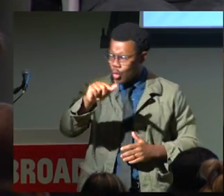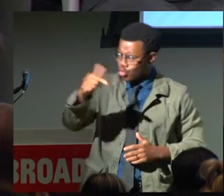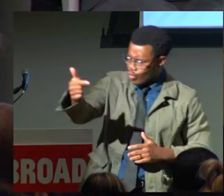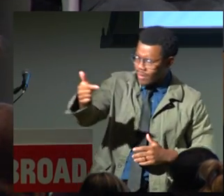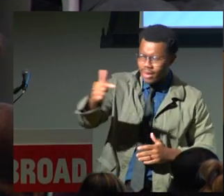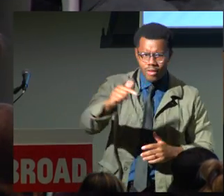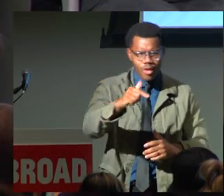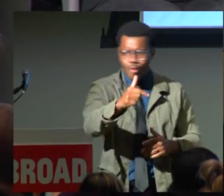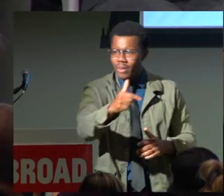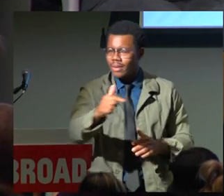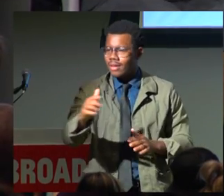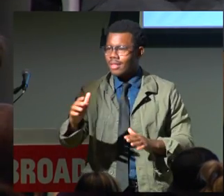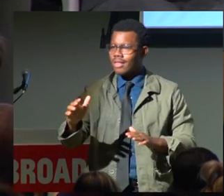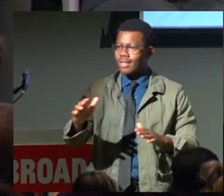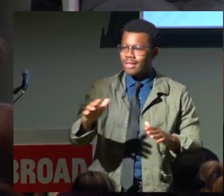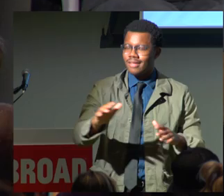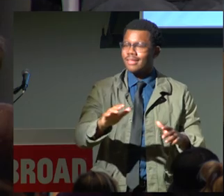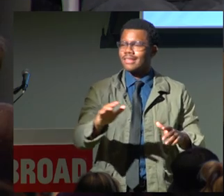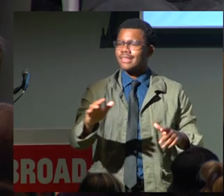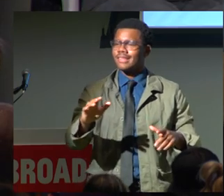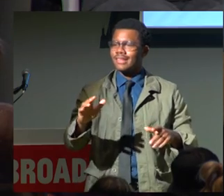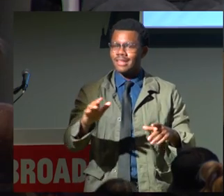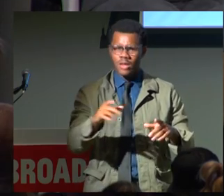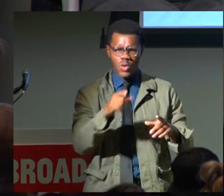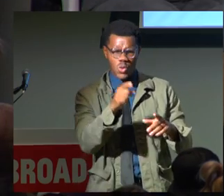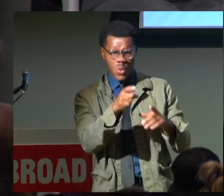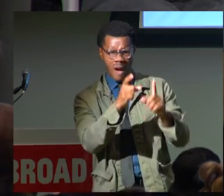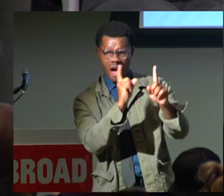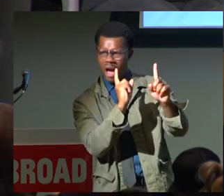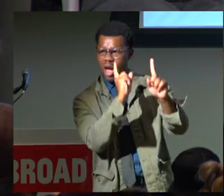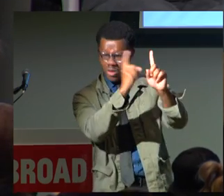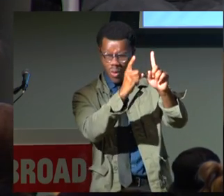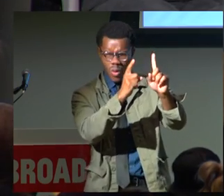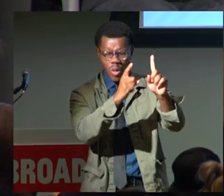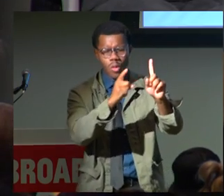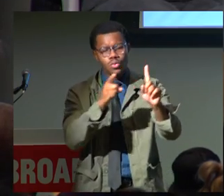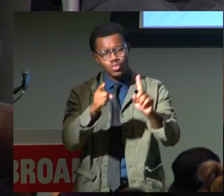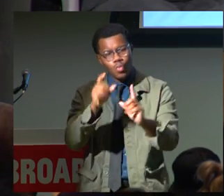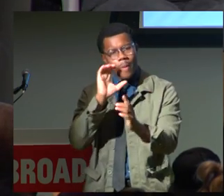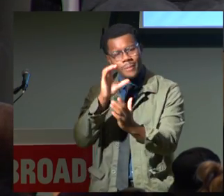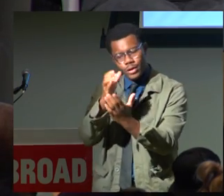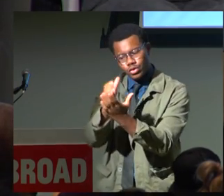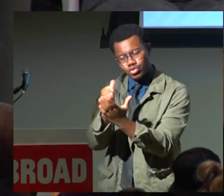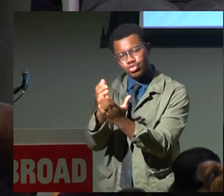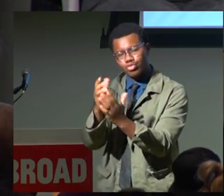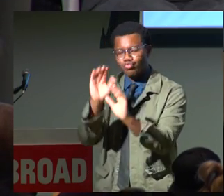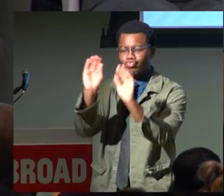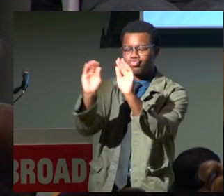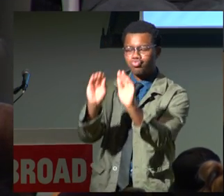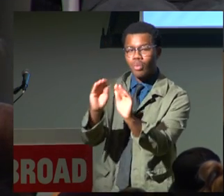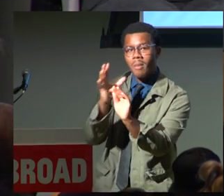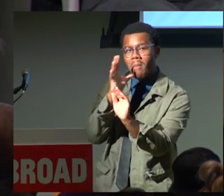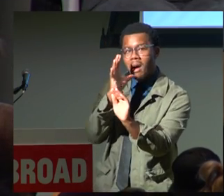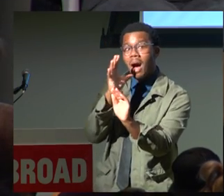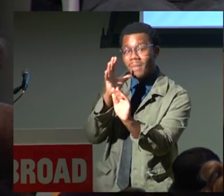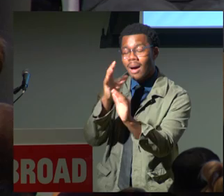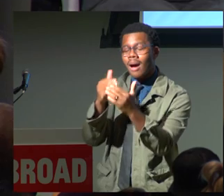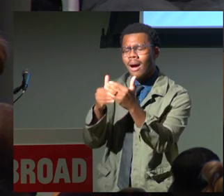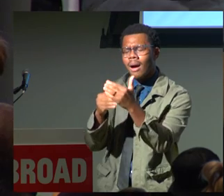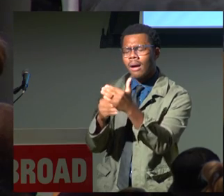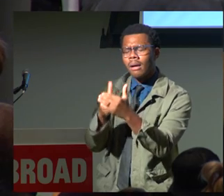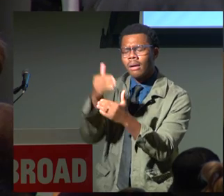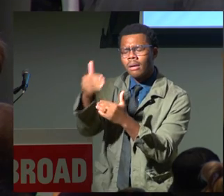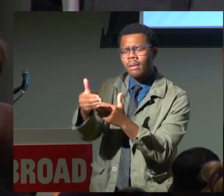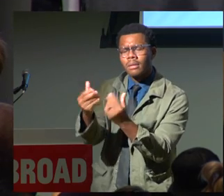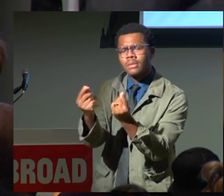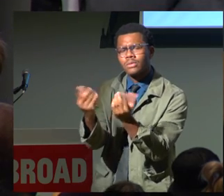a you've set yourself a very high goal. That's right. You render your mother, and then there's a cliff there. So what do you do next?